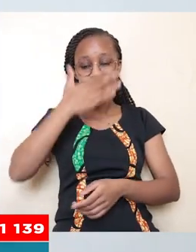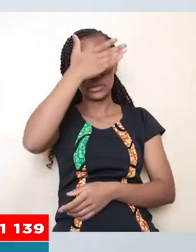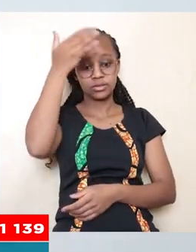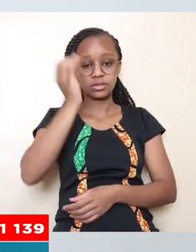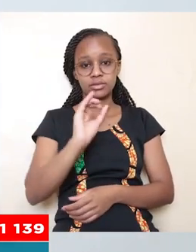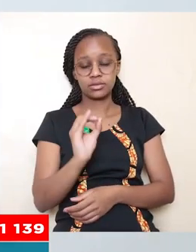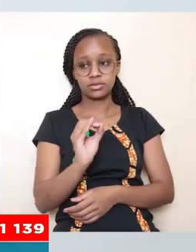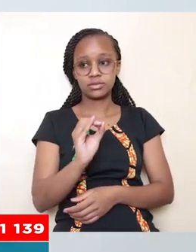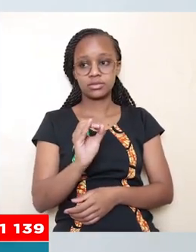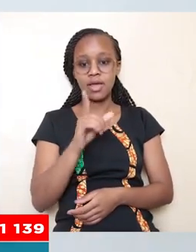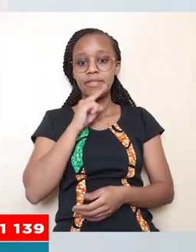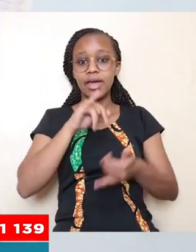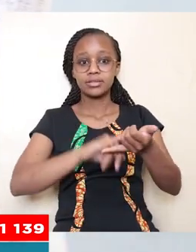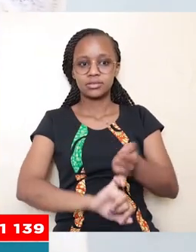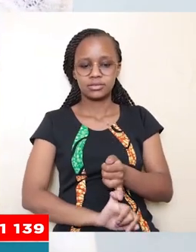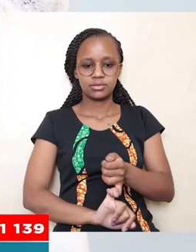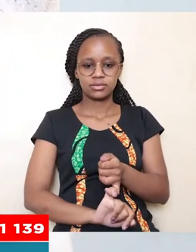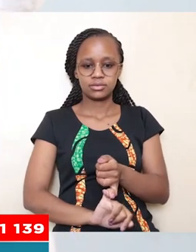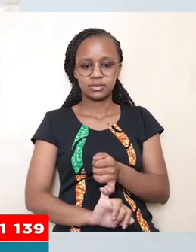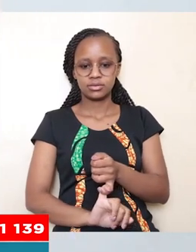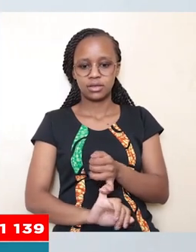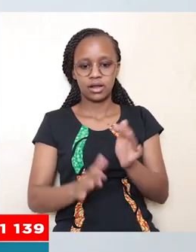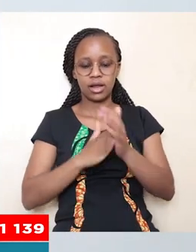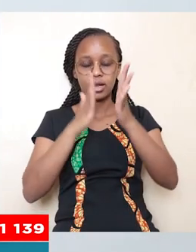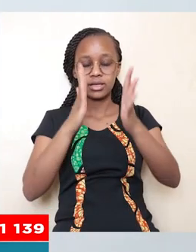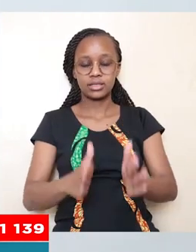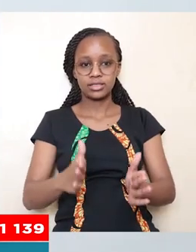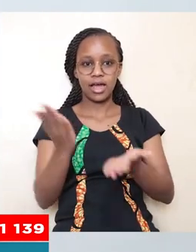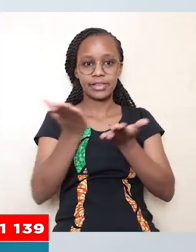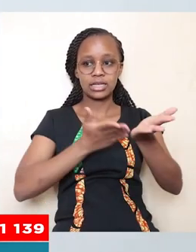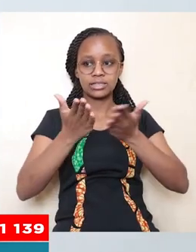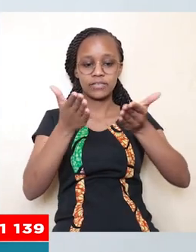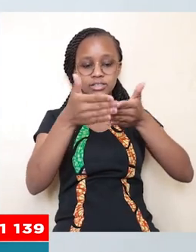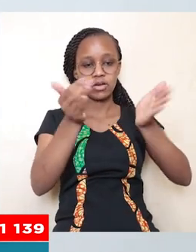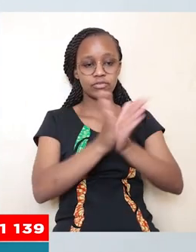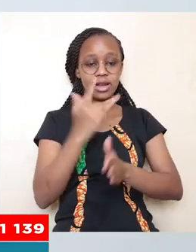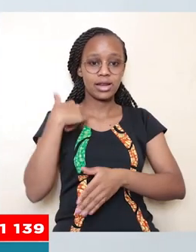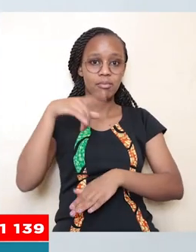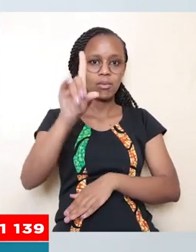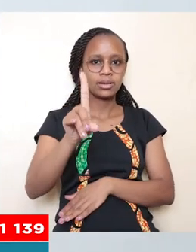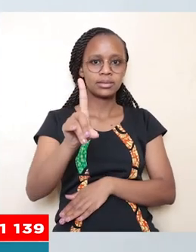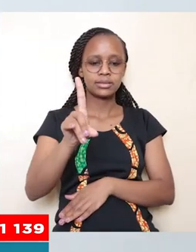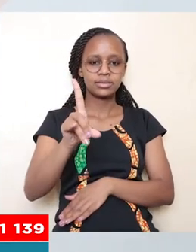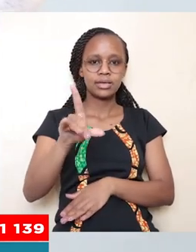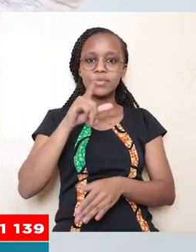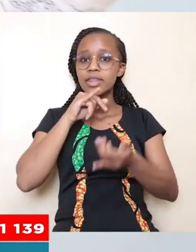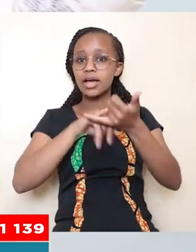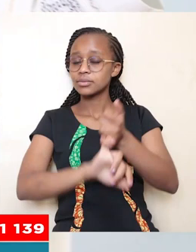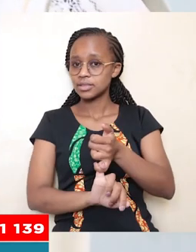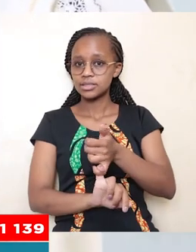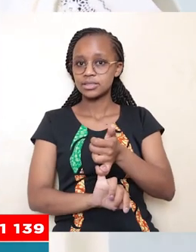forget that the husband is the leader of devotion in the family, number one. The